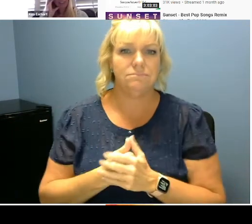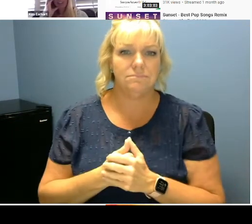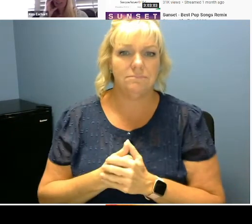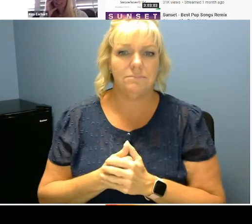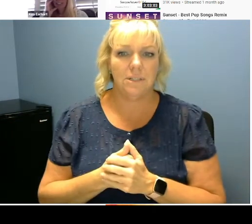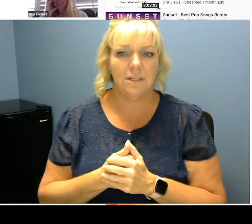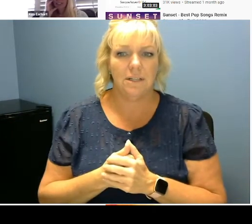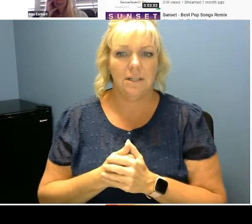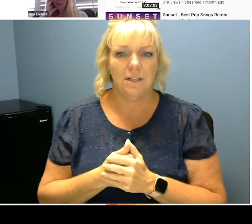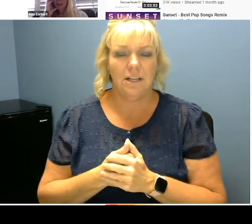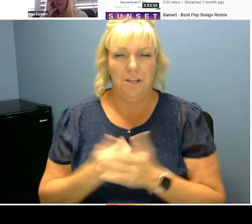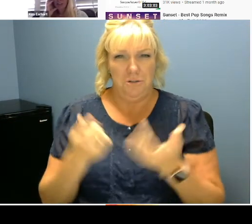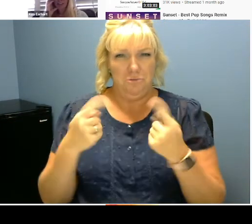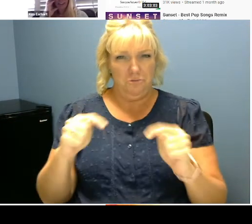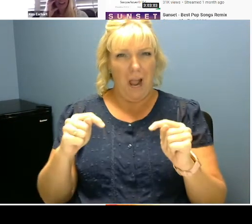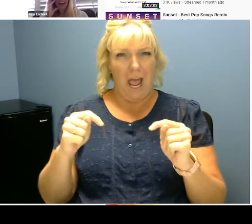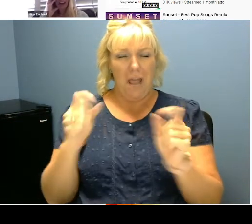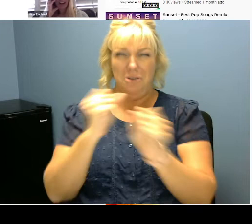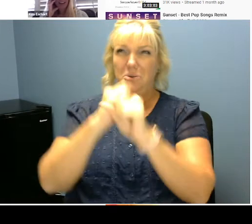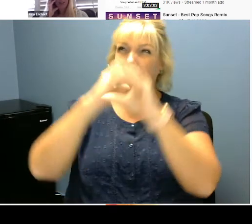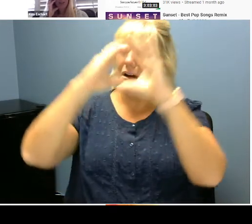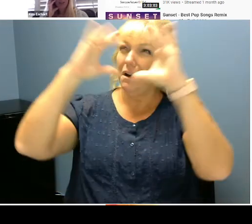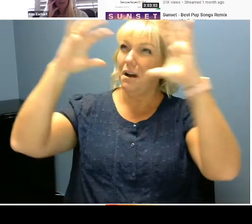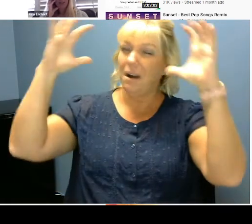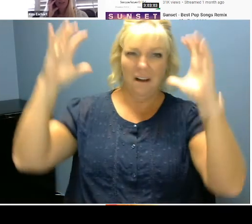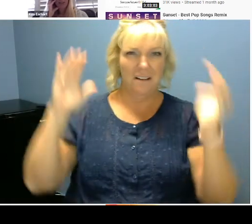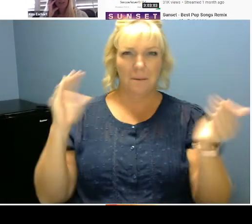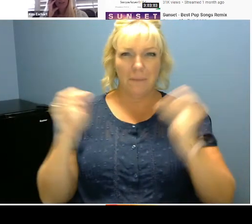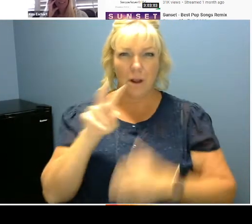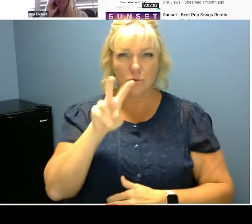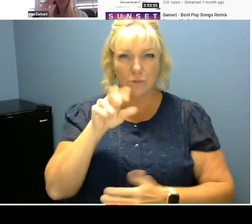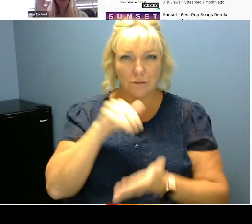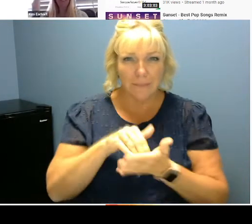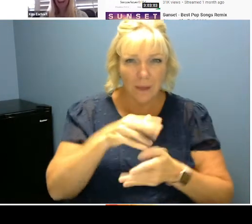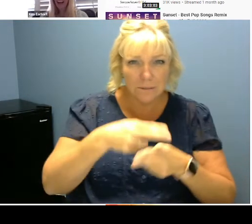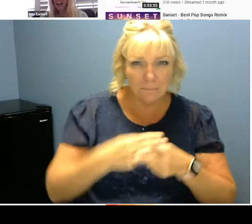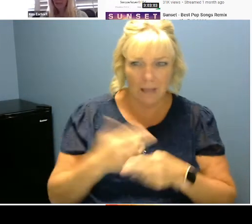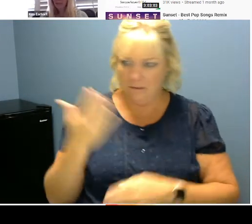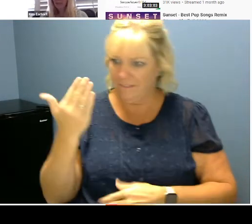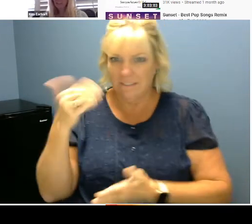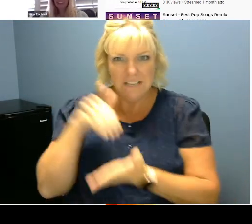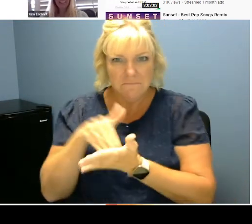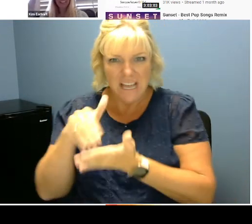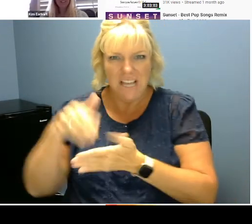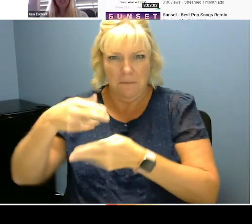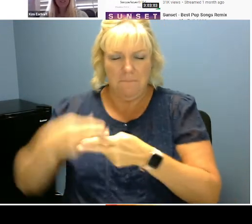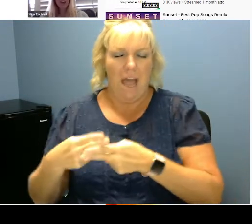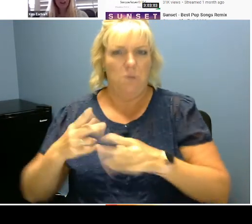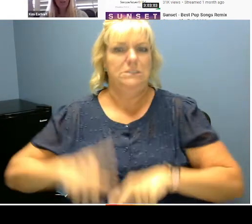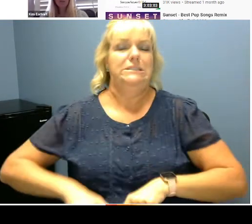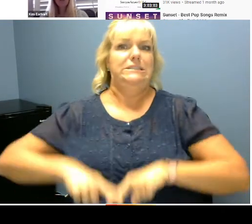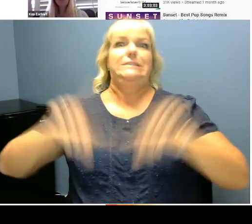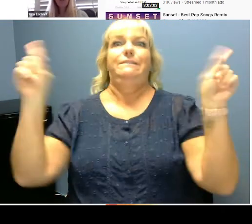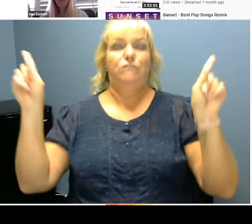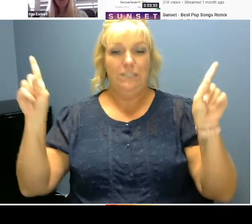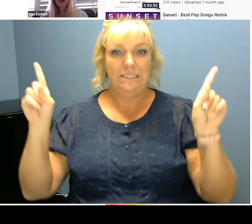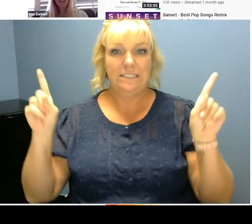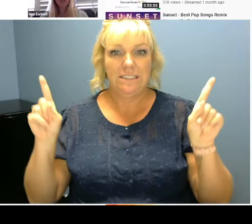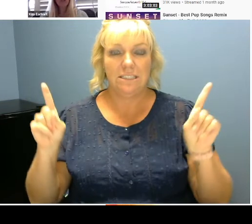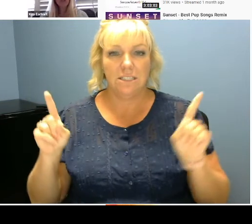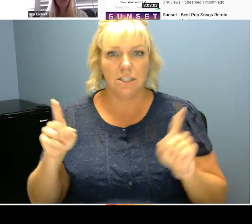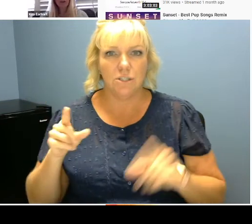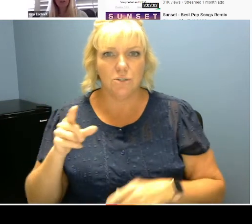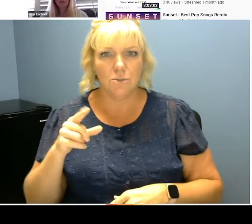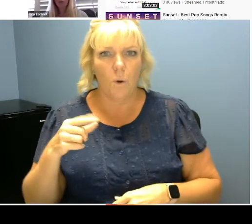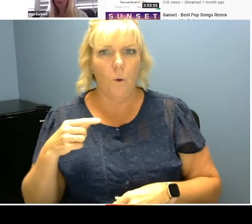It's kind of hard to even imagine. So even if we guess that maybe it's half, it still jumped so